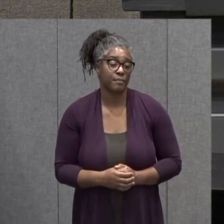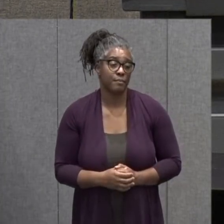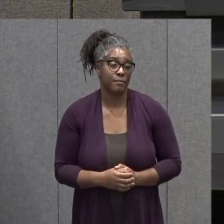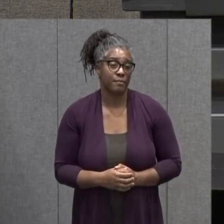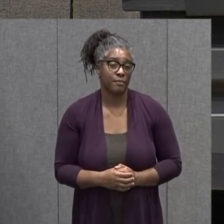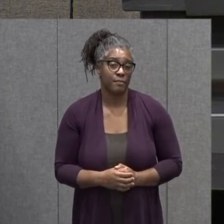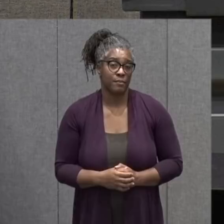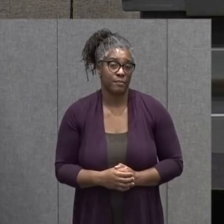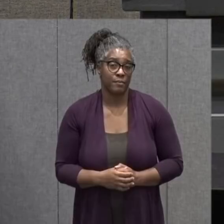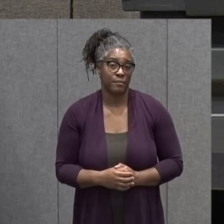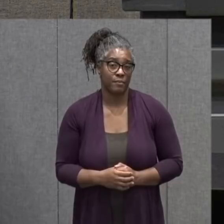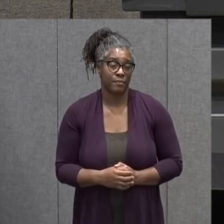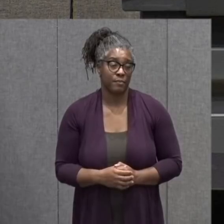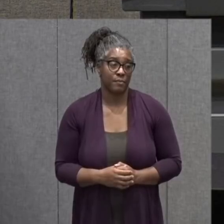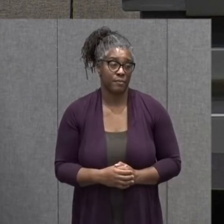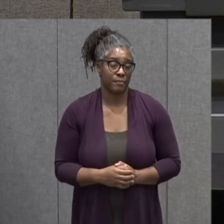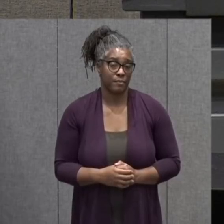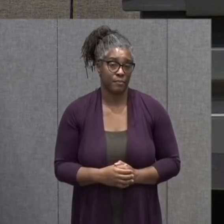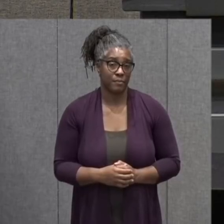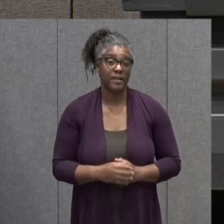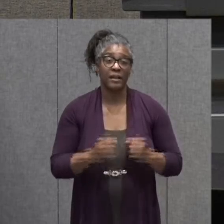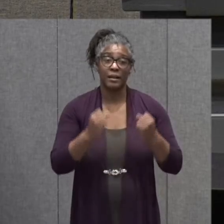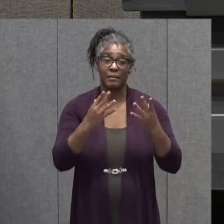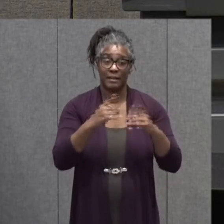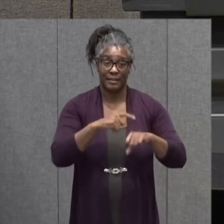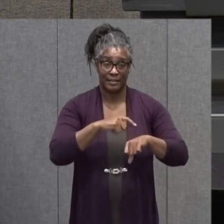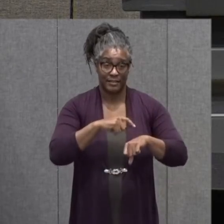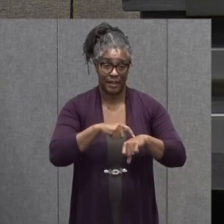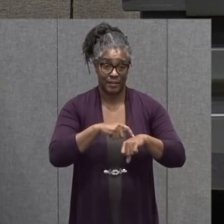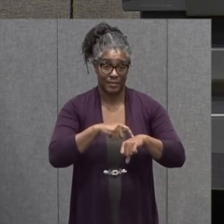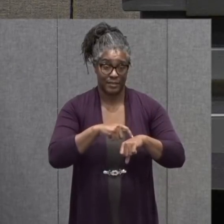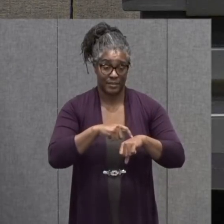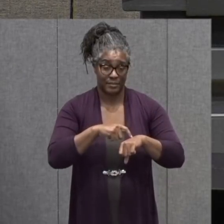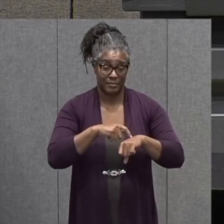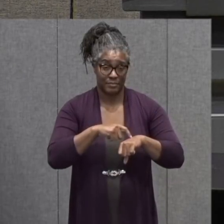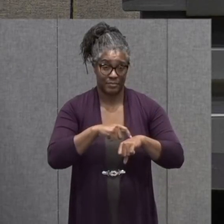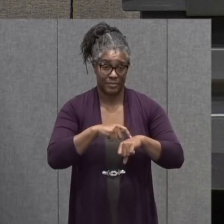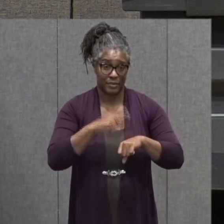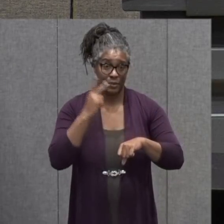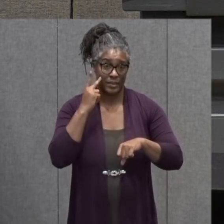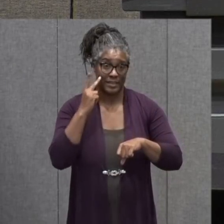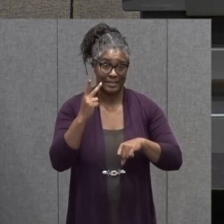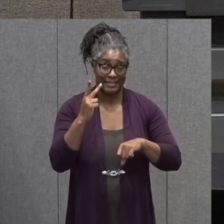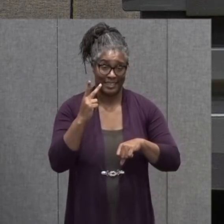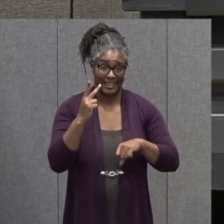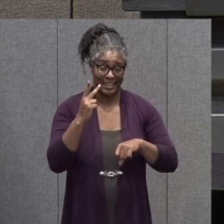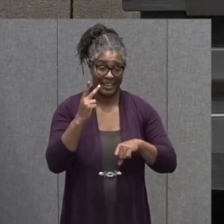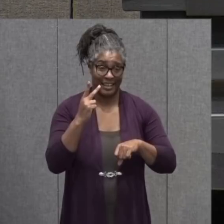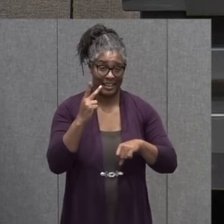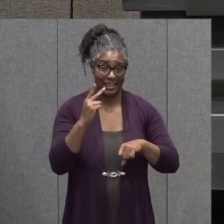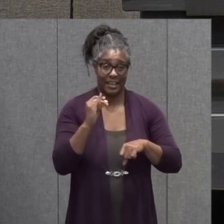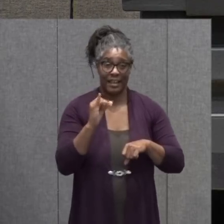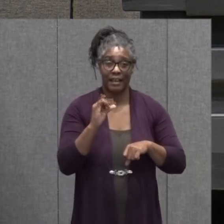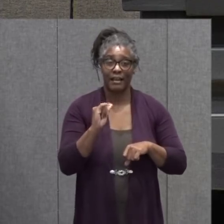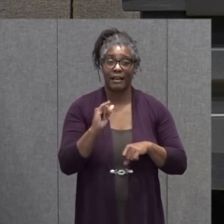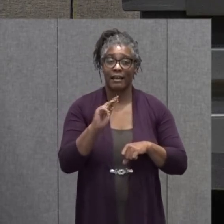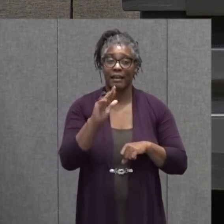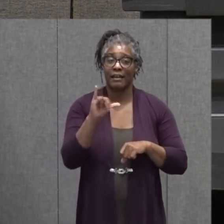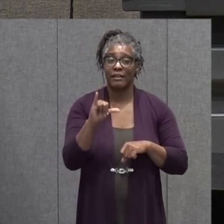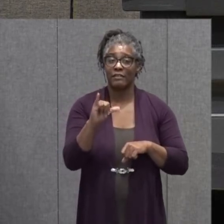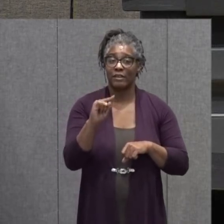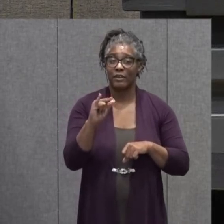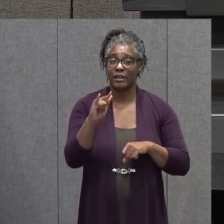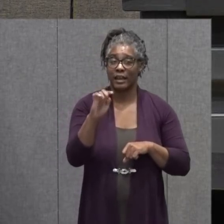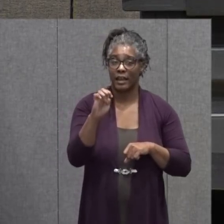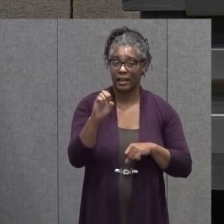It is, now a lot of times we'll see when it's fairy tales or fables or folk tales,